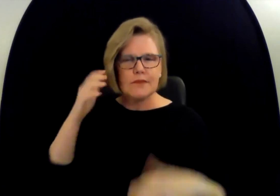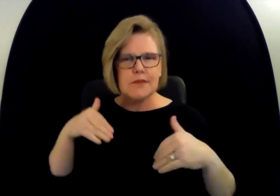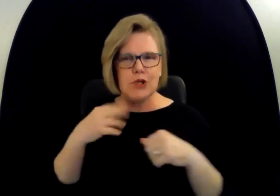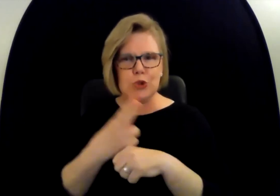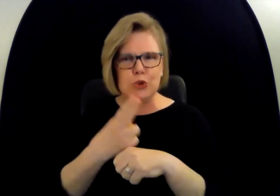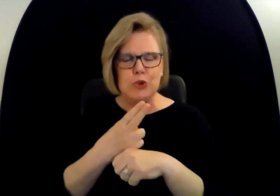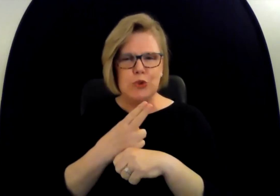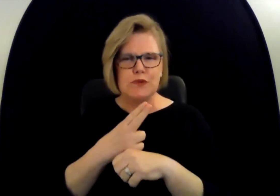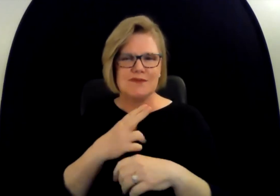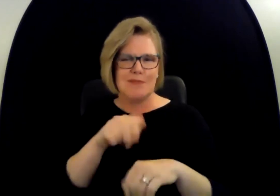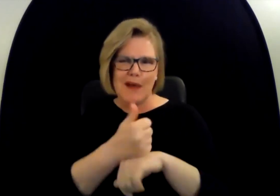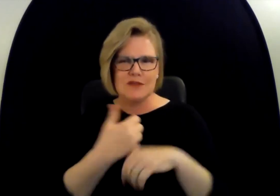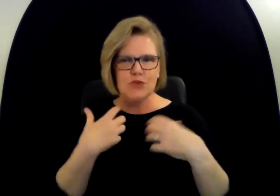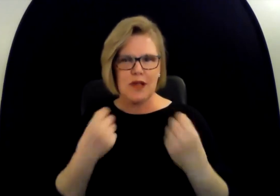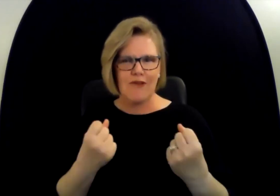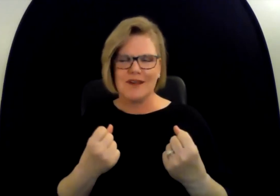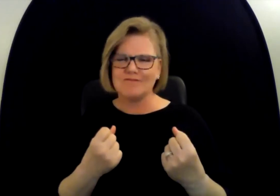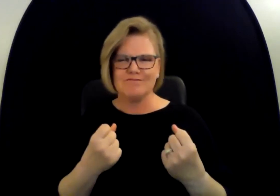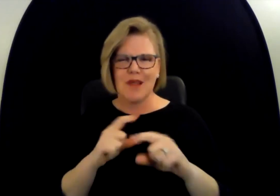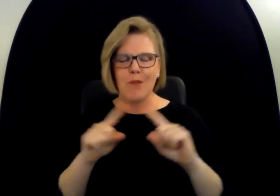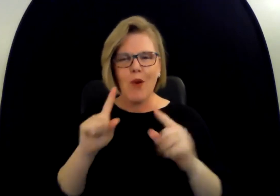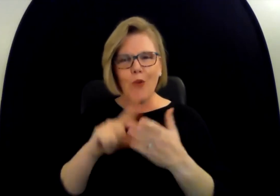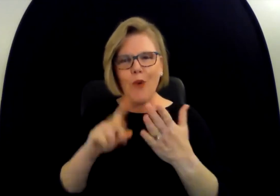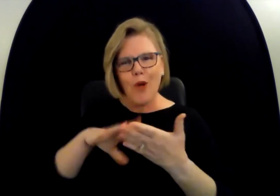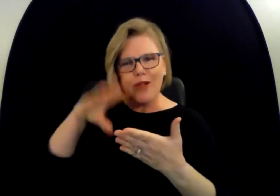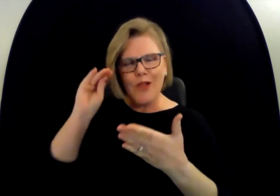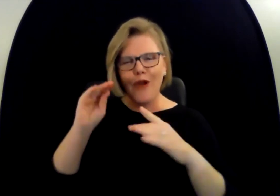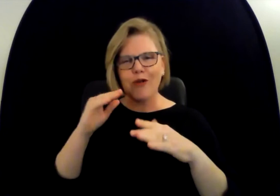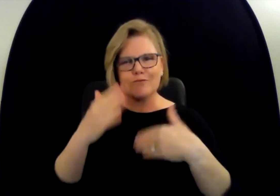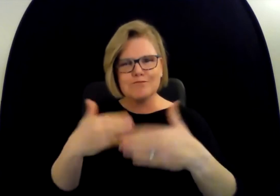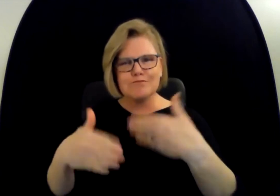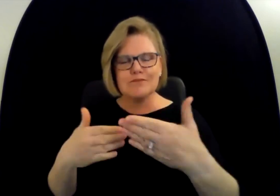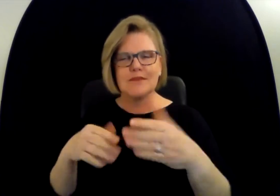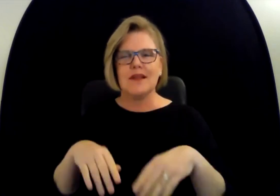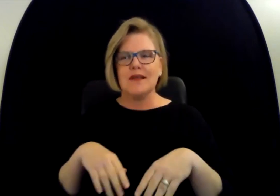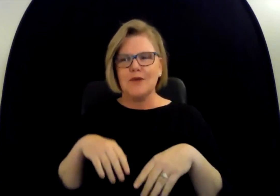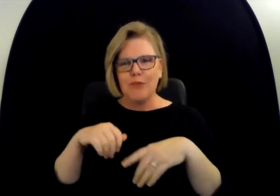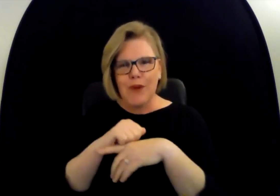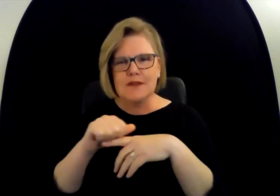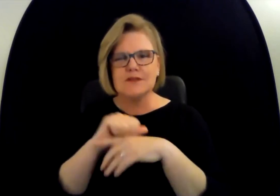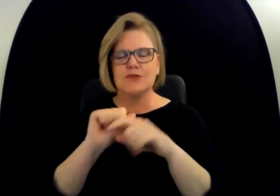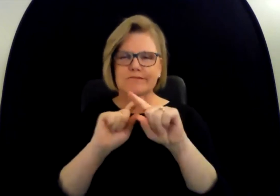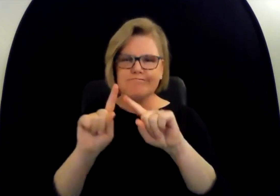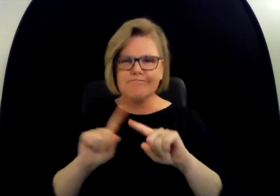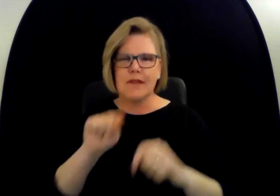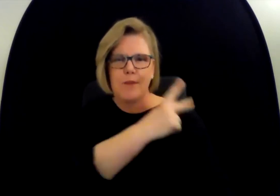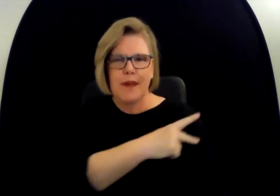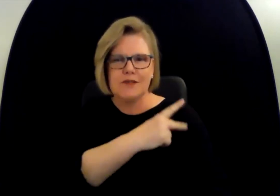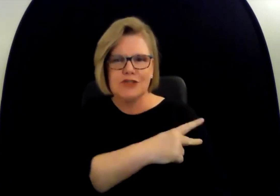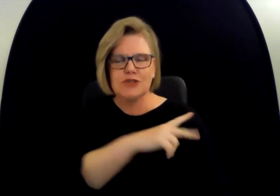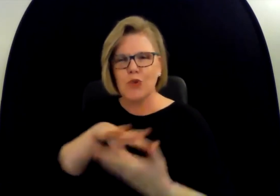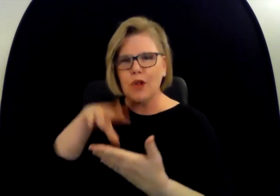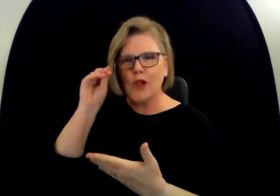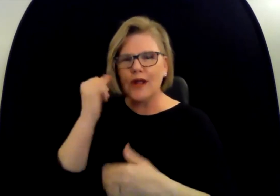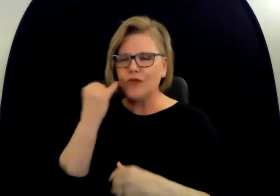have learned in our years of practicing as clinicians is that if we're going to be